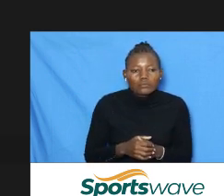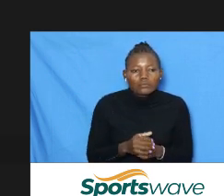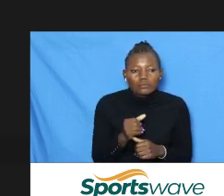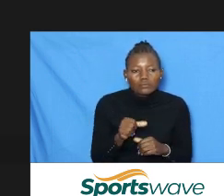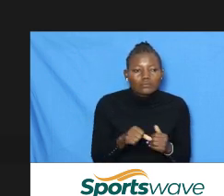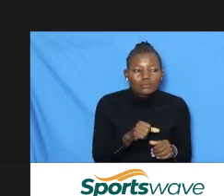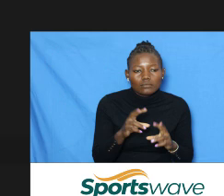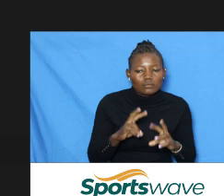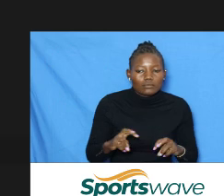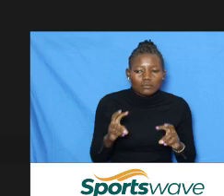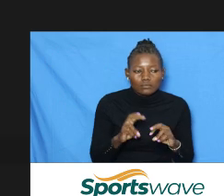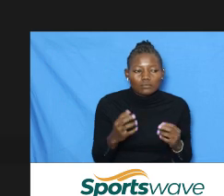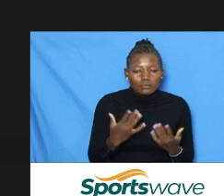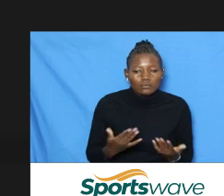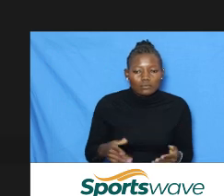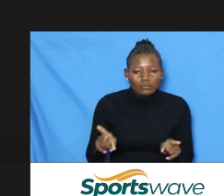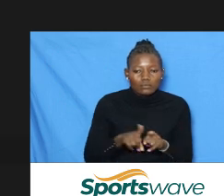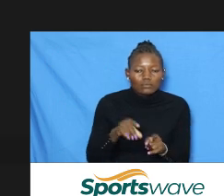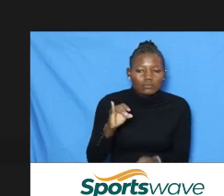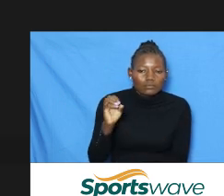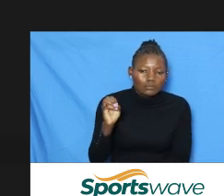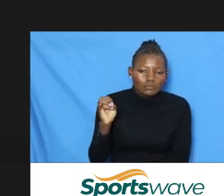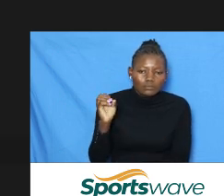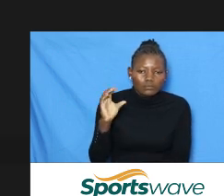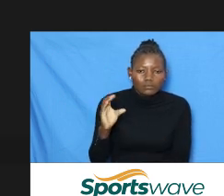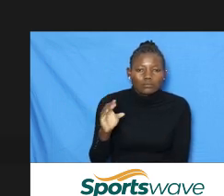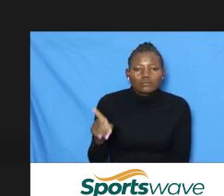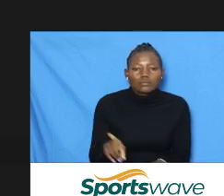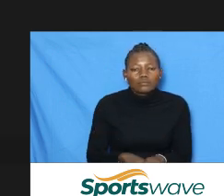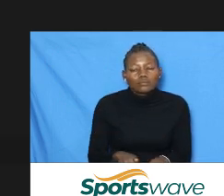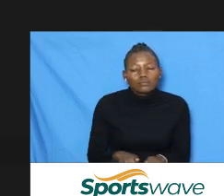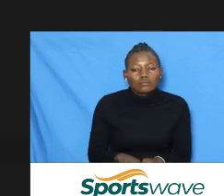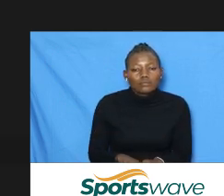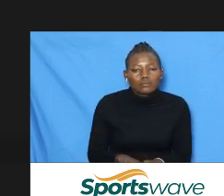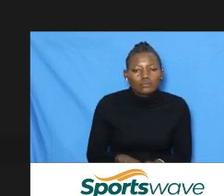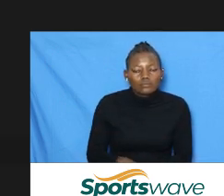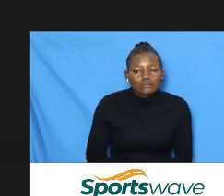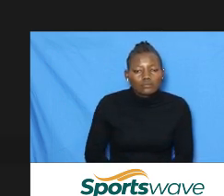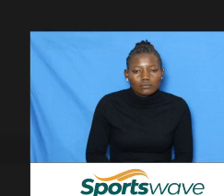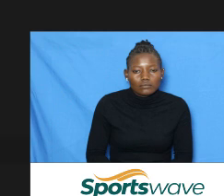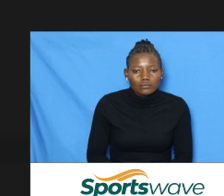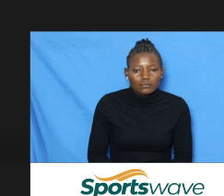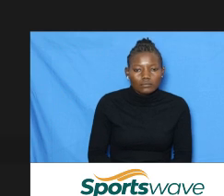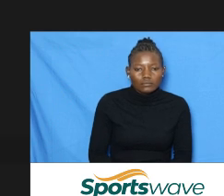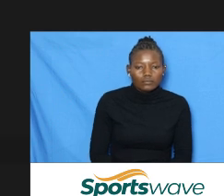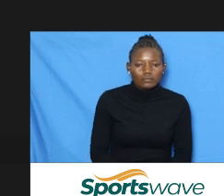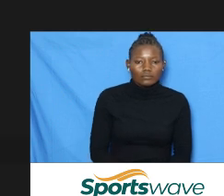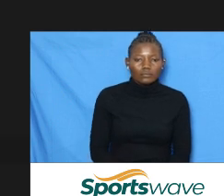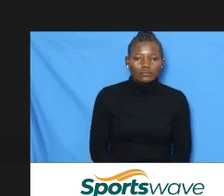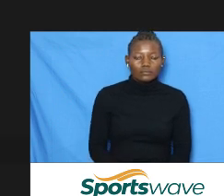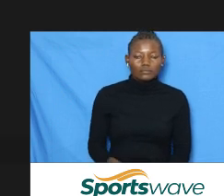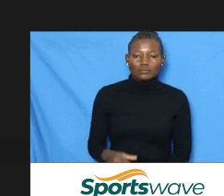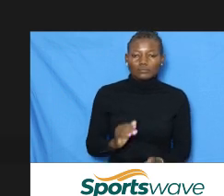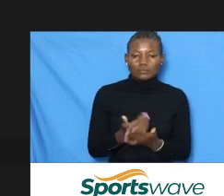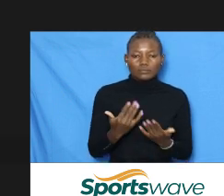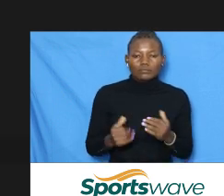assessment tools, the IOC assessment tools and recognition. Yes. Are they something that a coach